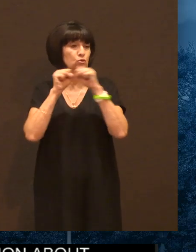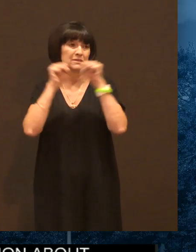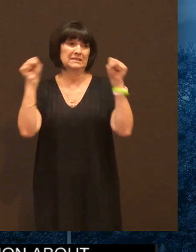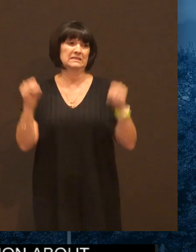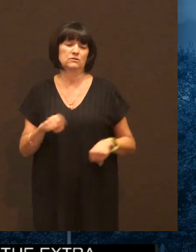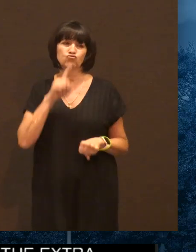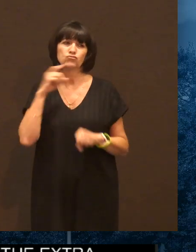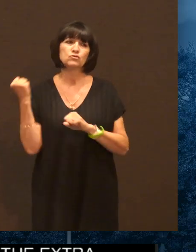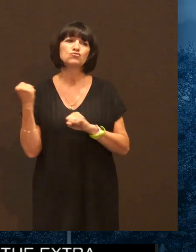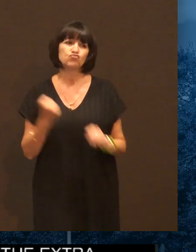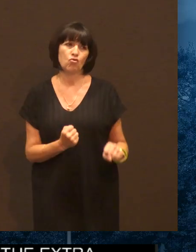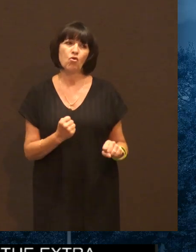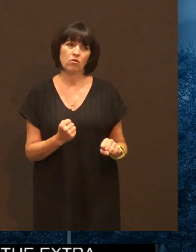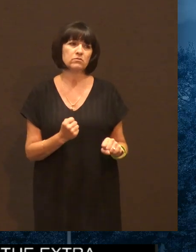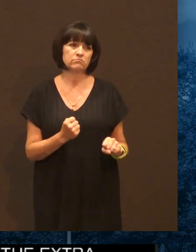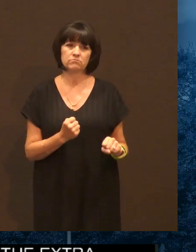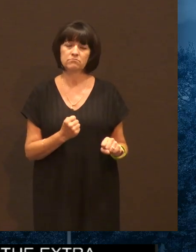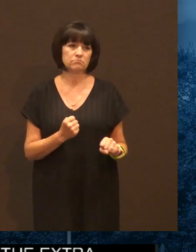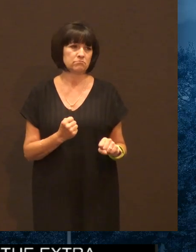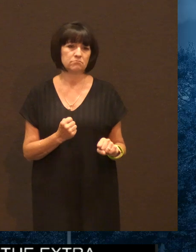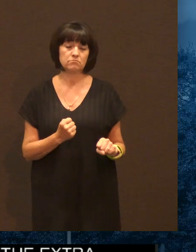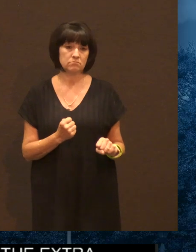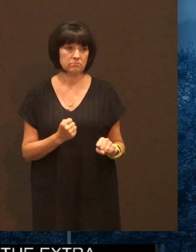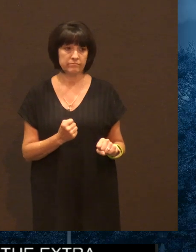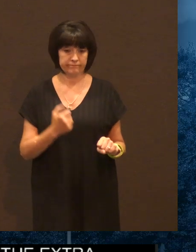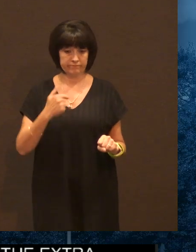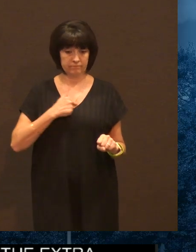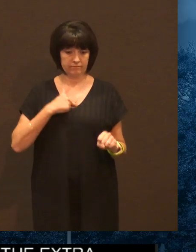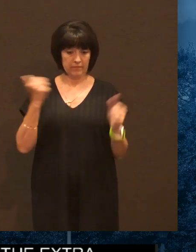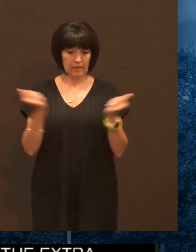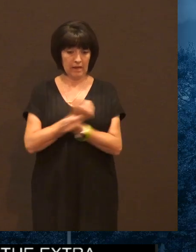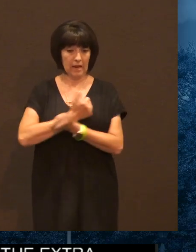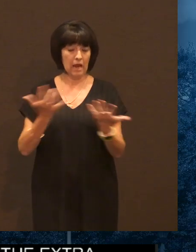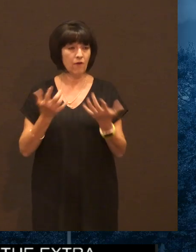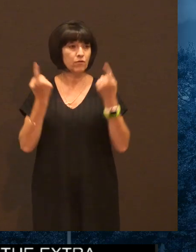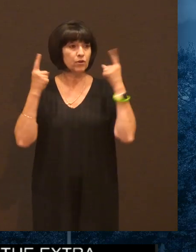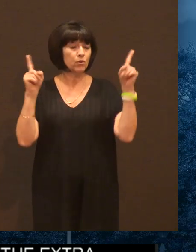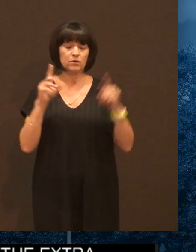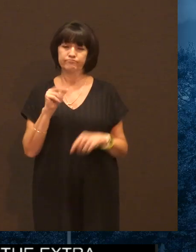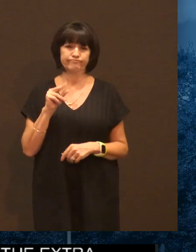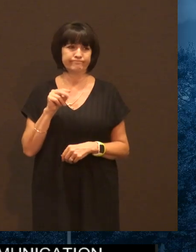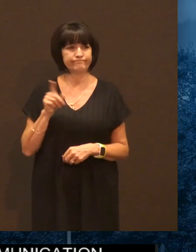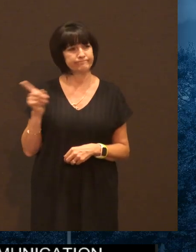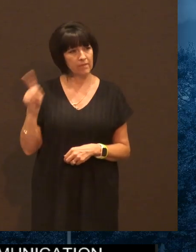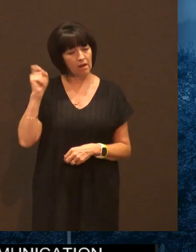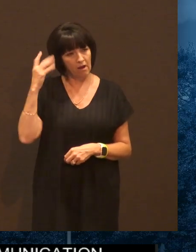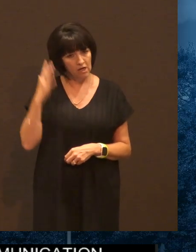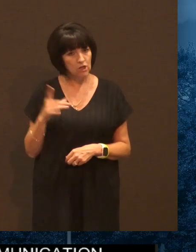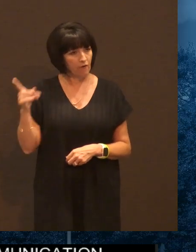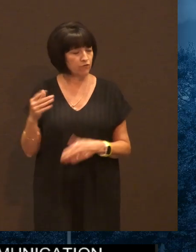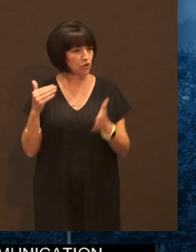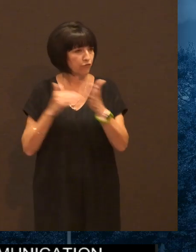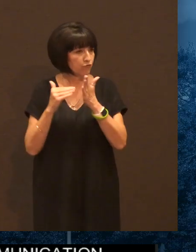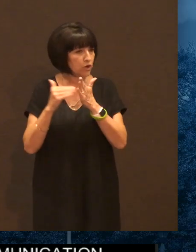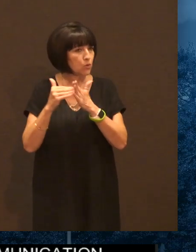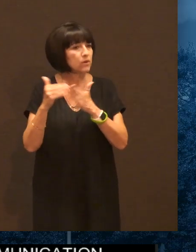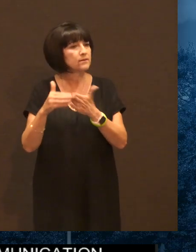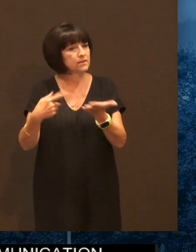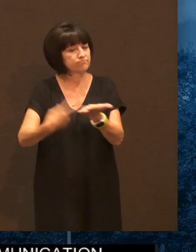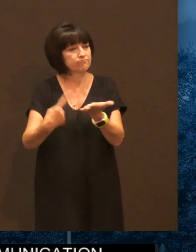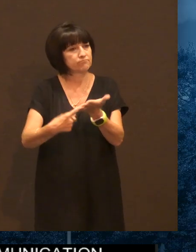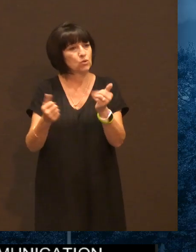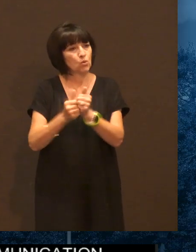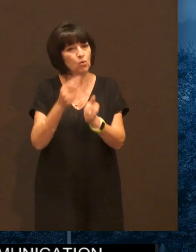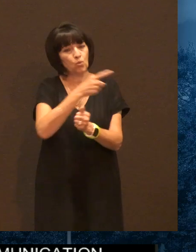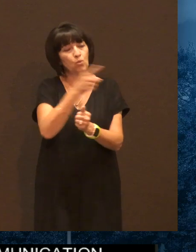and I have to give a lot of credit to the governor for frequently having conversations with the superintendents, and that's been going on since the